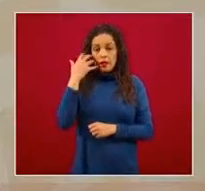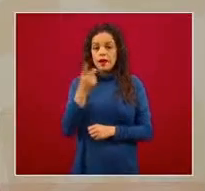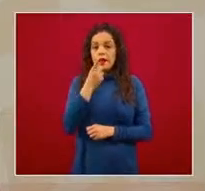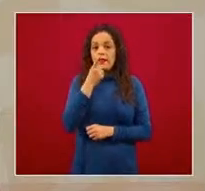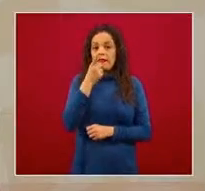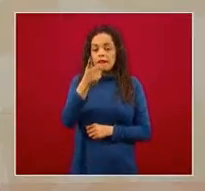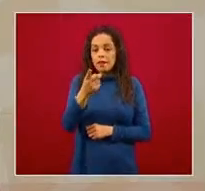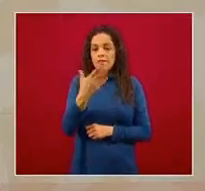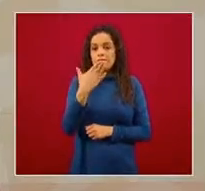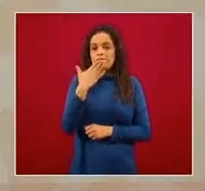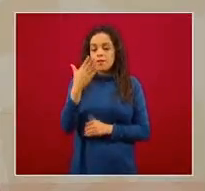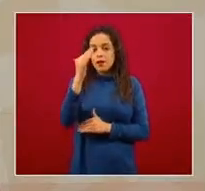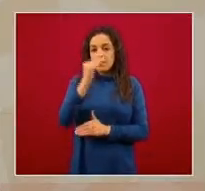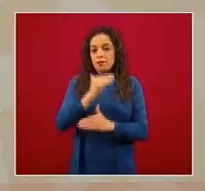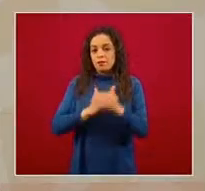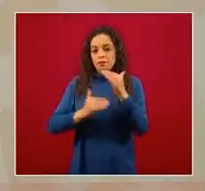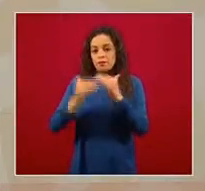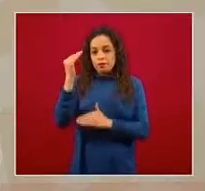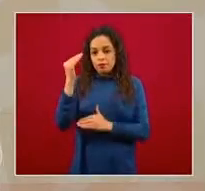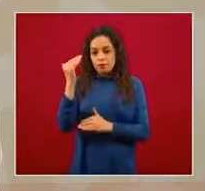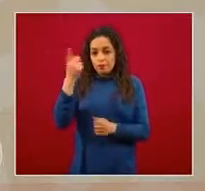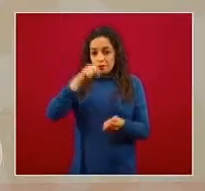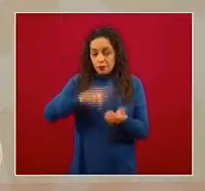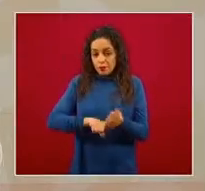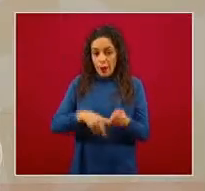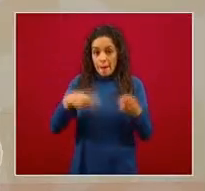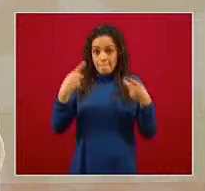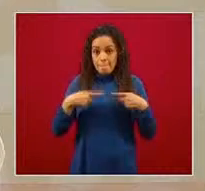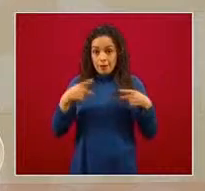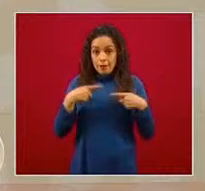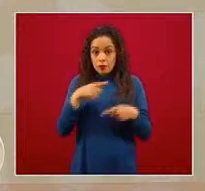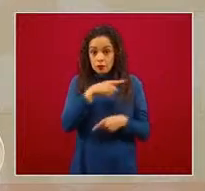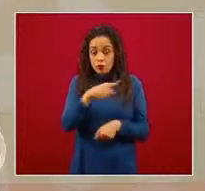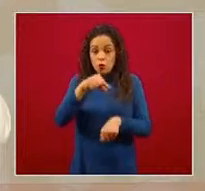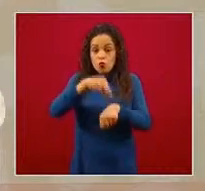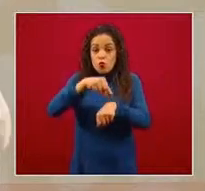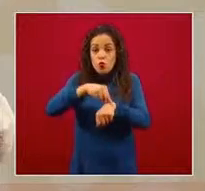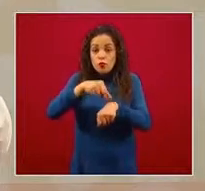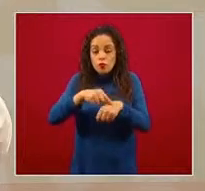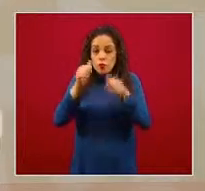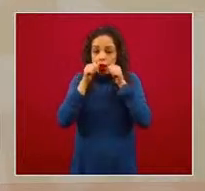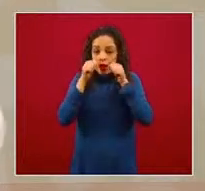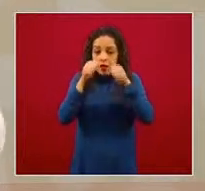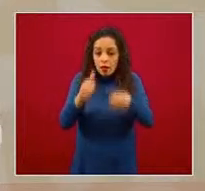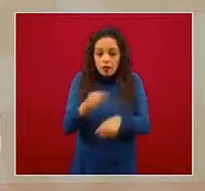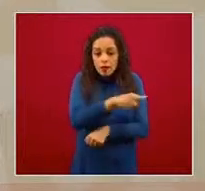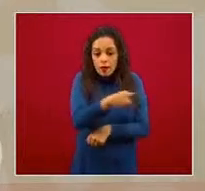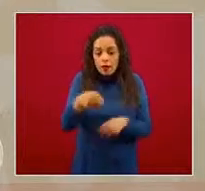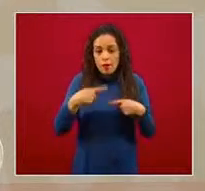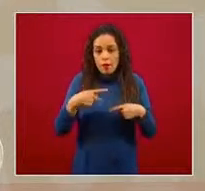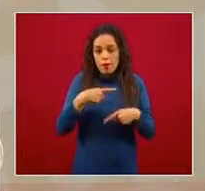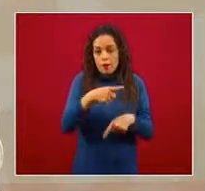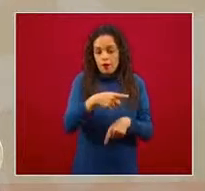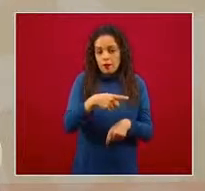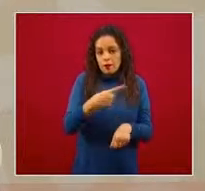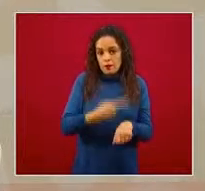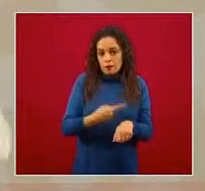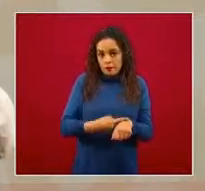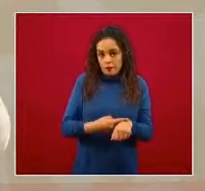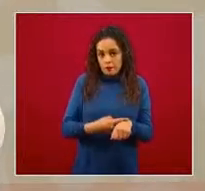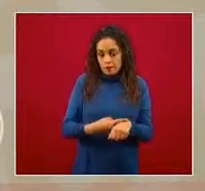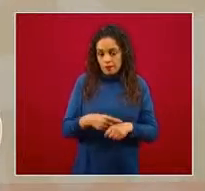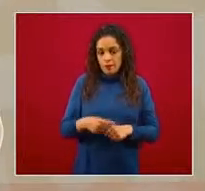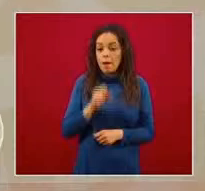the number of hospitalization actually shows some success rate thanks to the